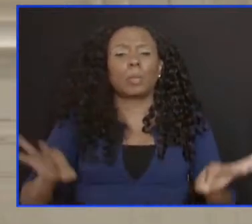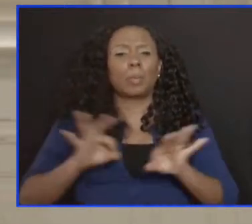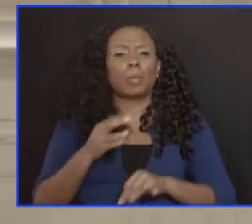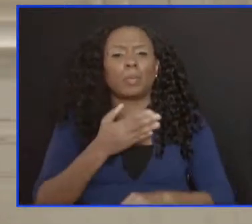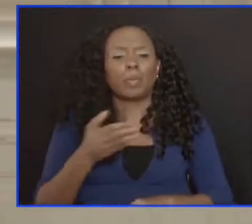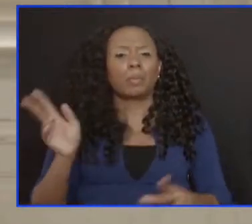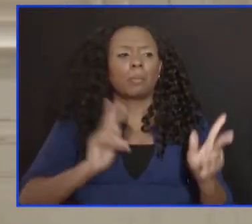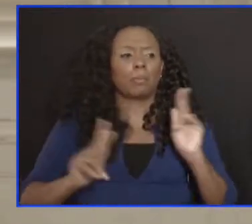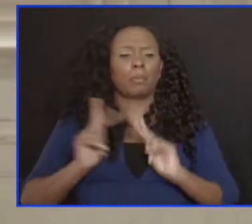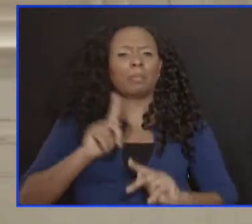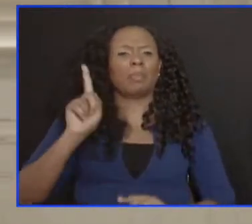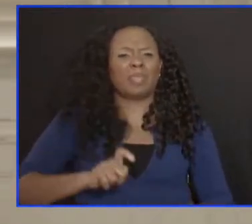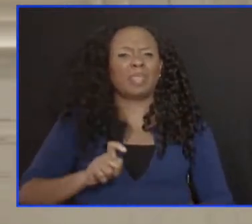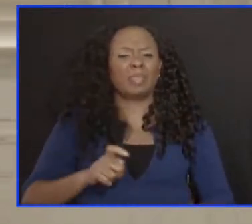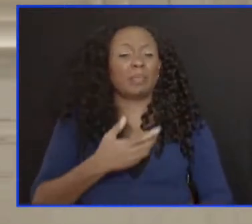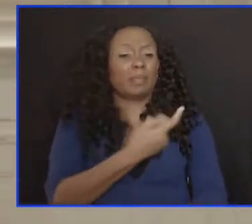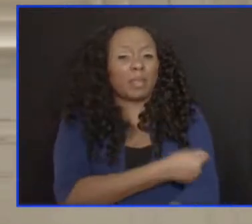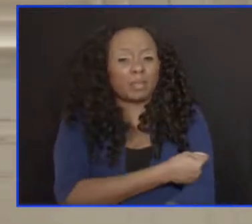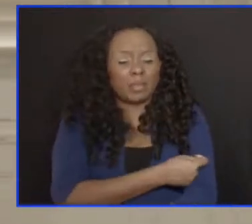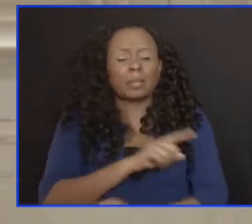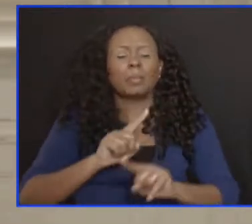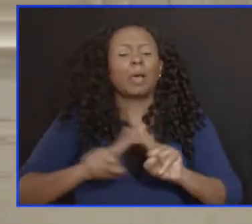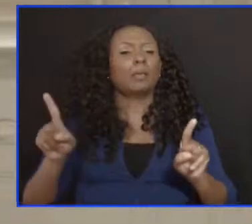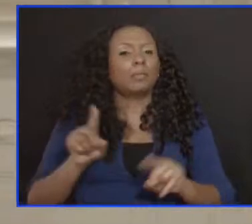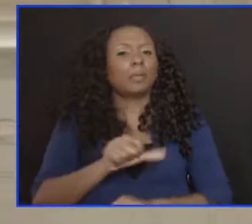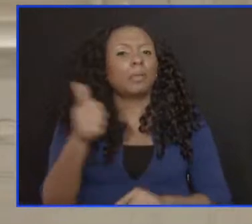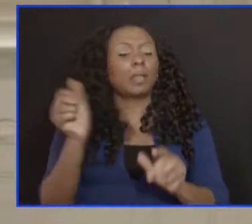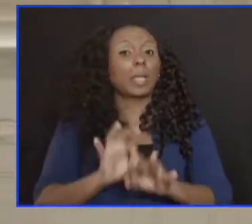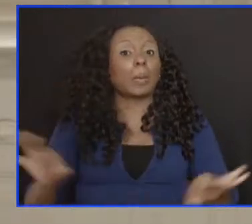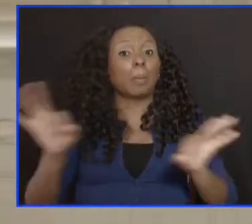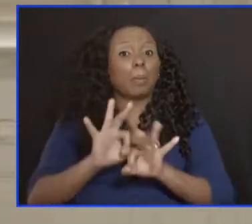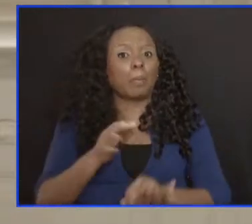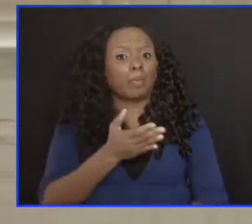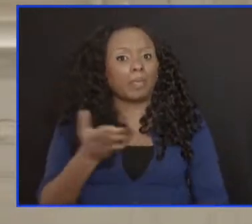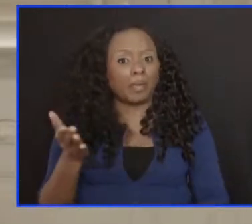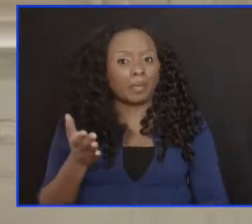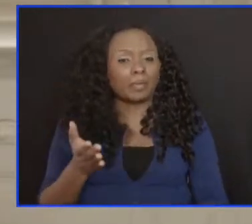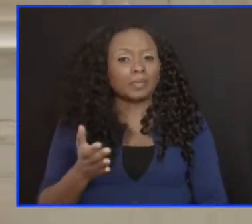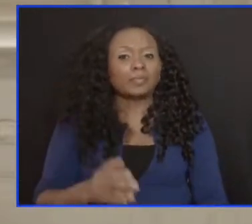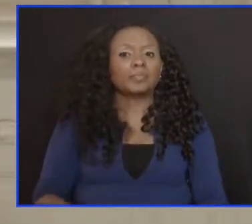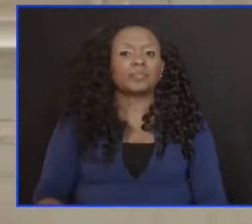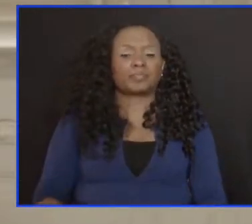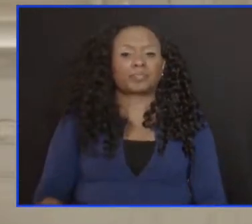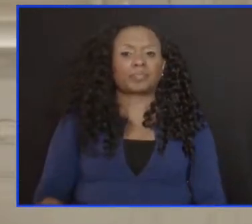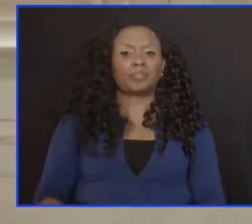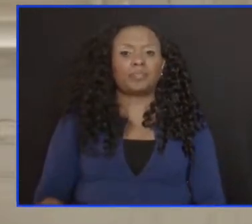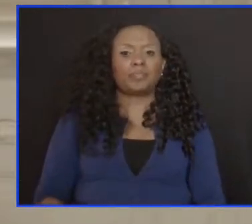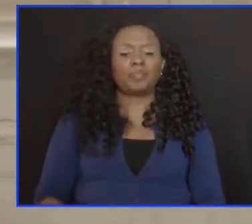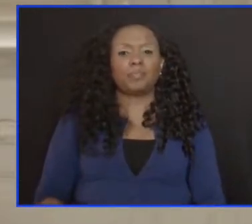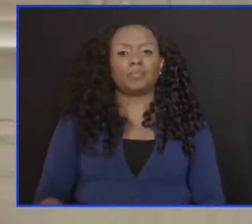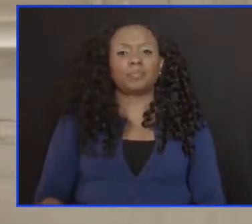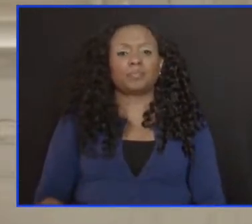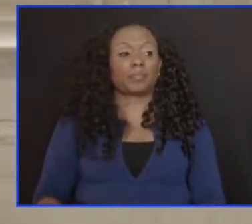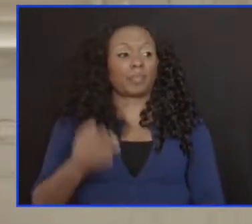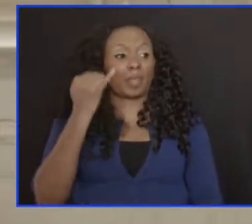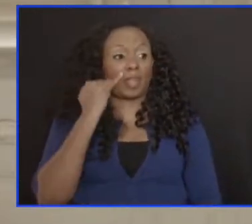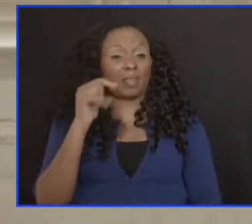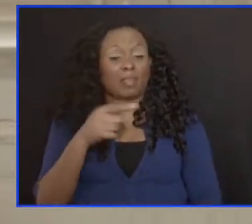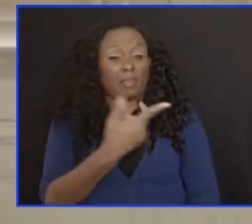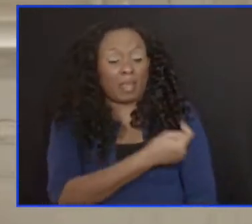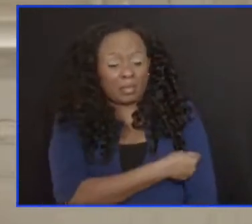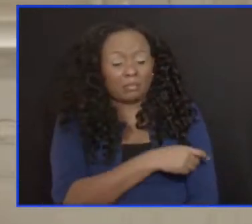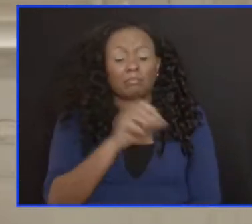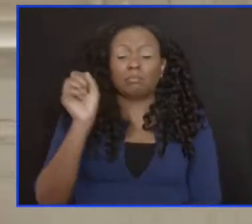get those persons vaccinated. But I'm going to tell you the other key point. The other key point is, despite being vaccinated, yes,